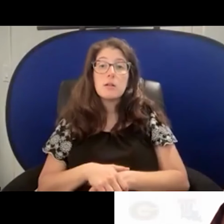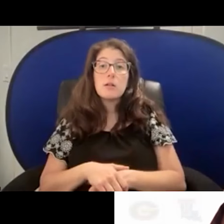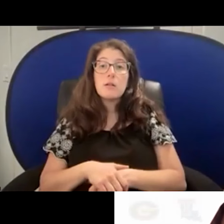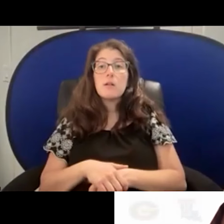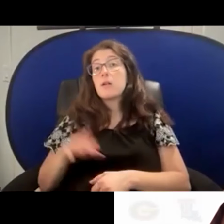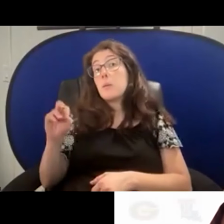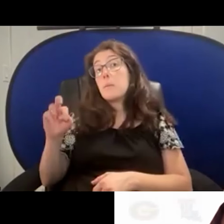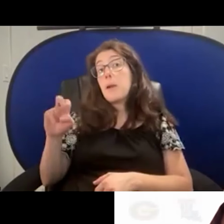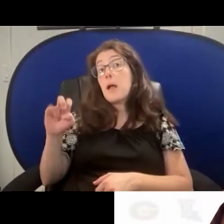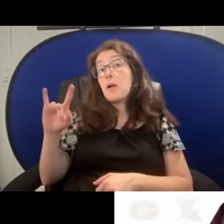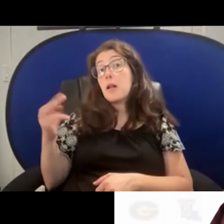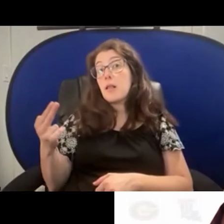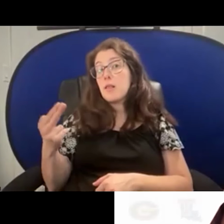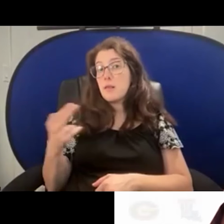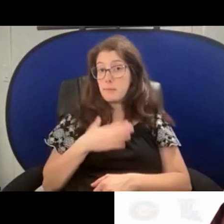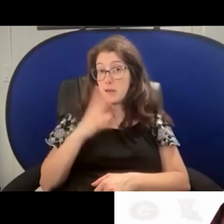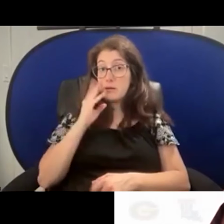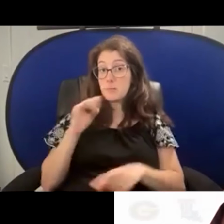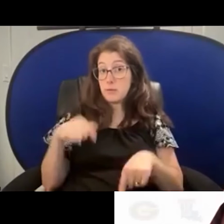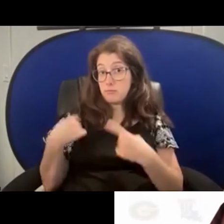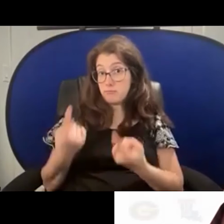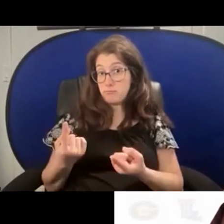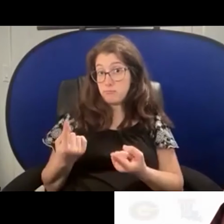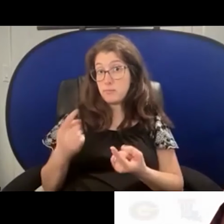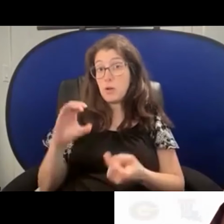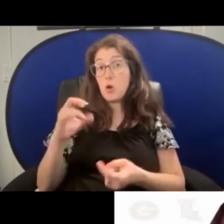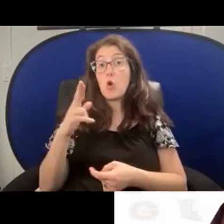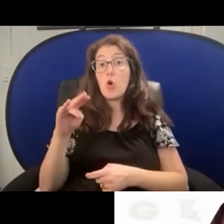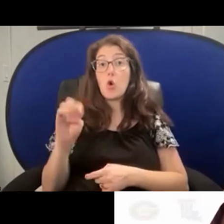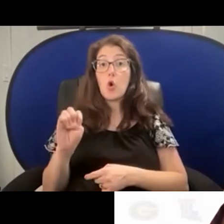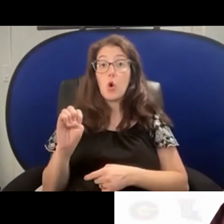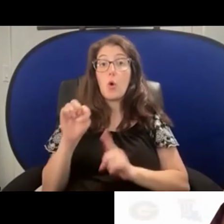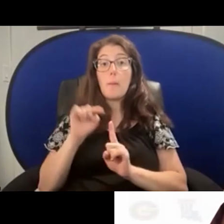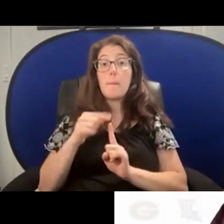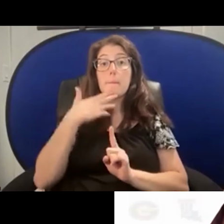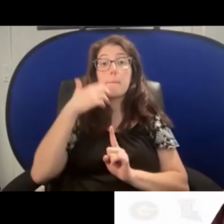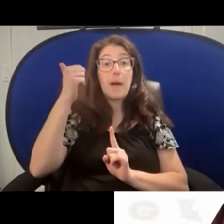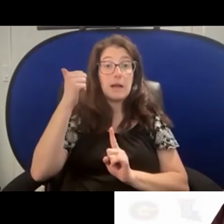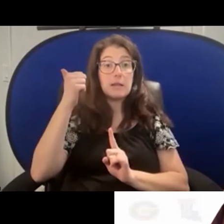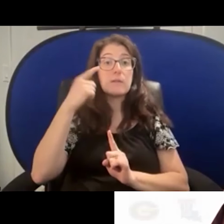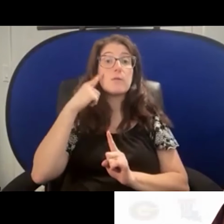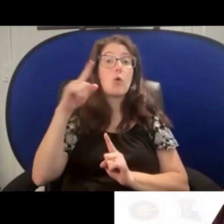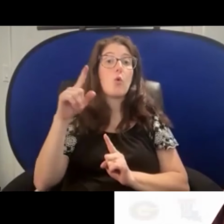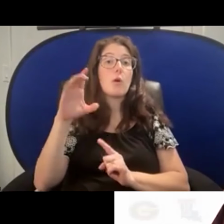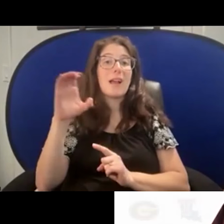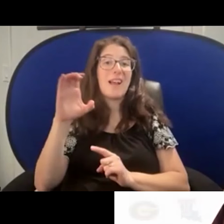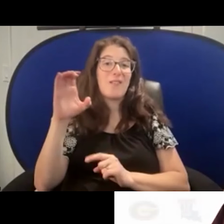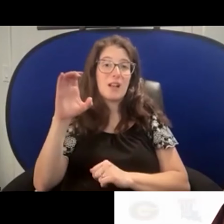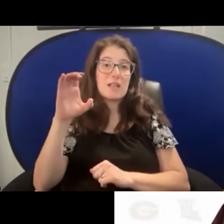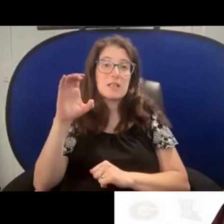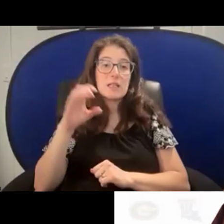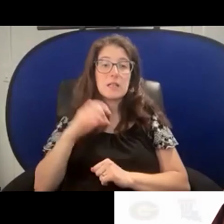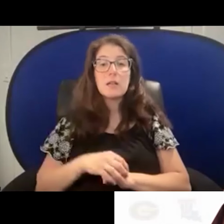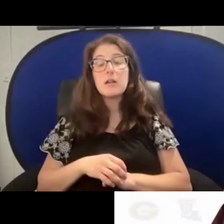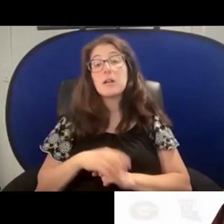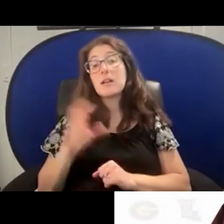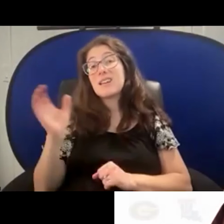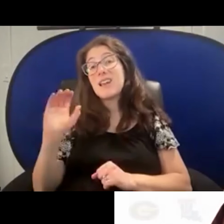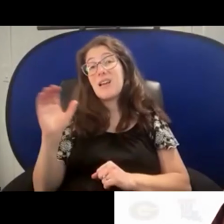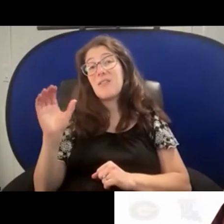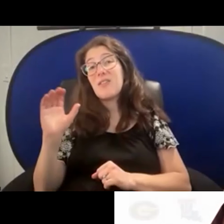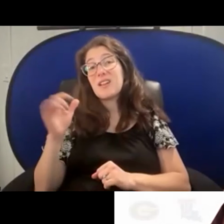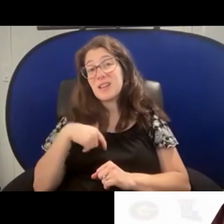I will say from experience, Chrome works the best with Canvas. Canvas, I